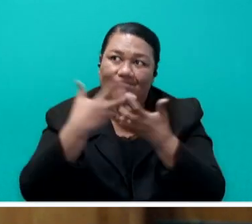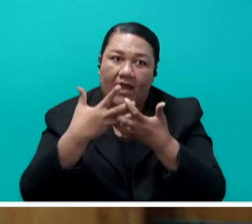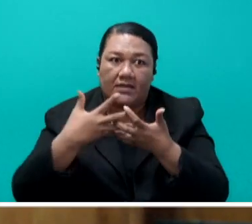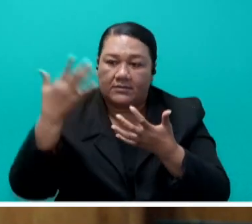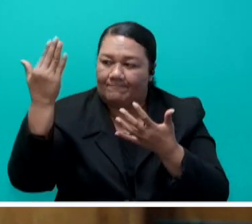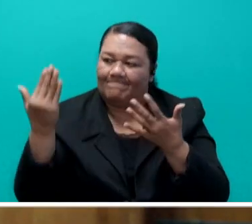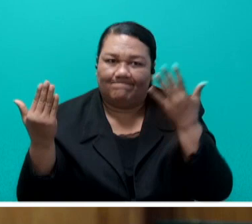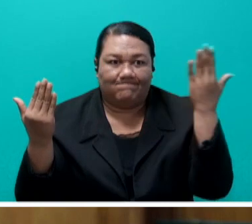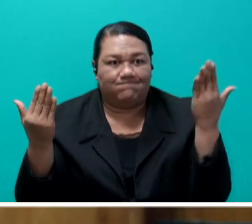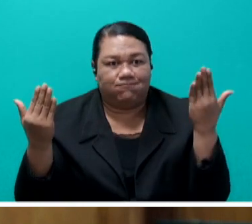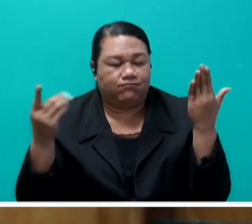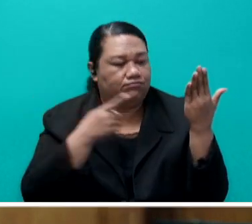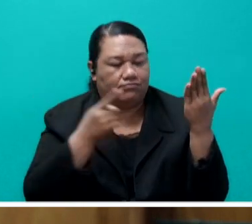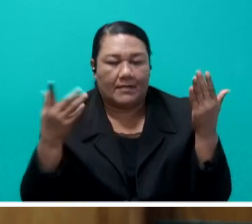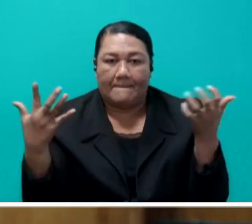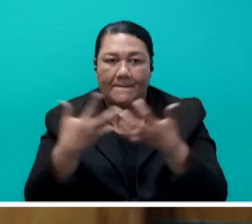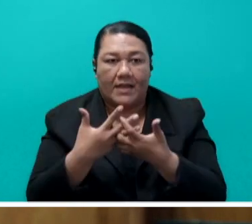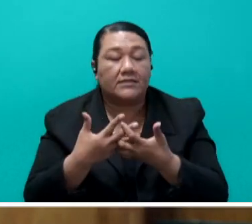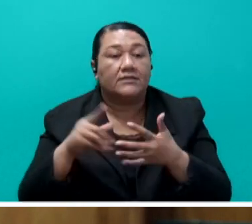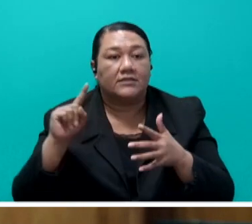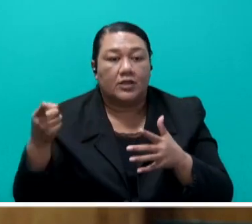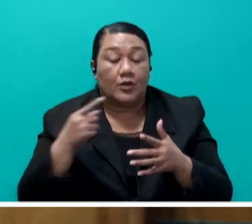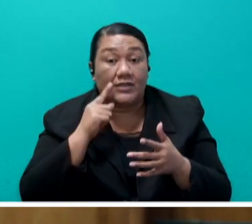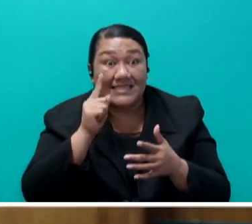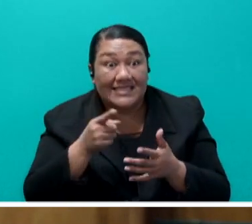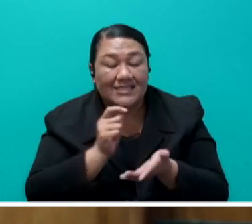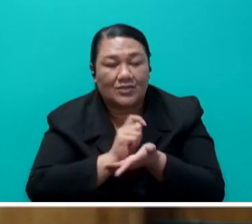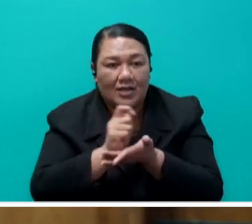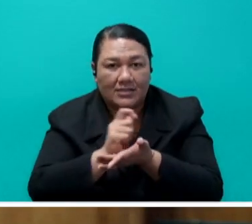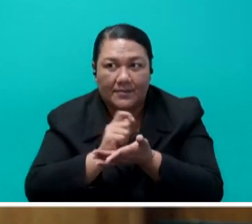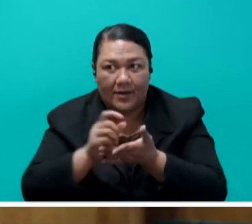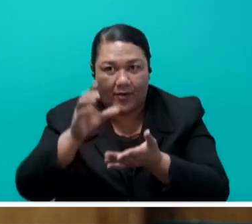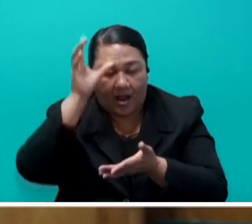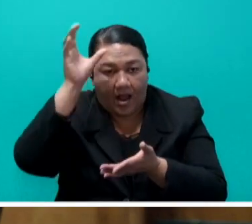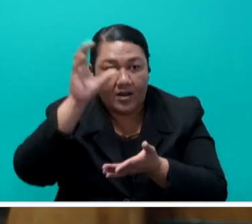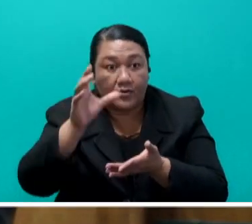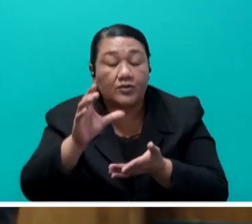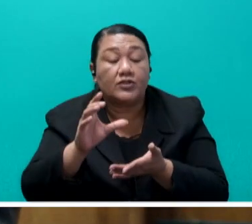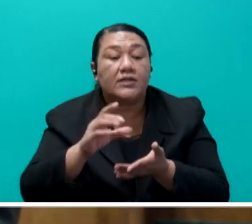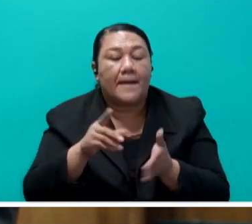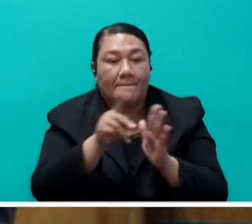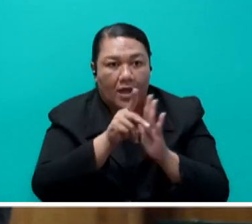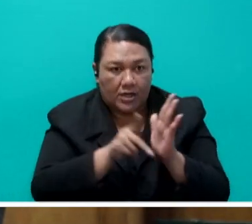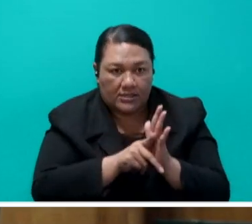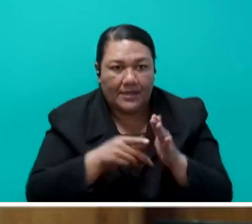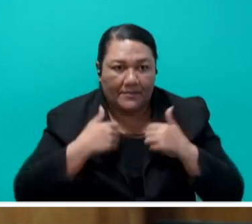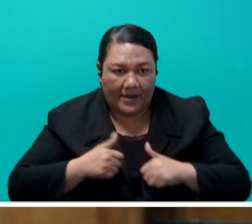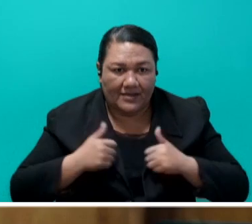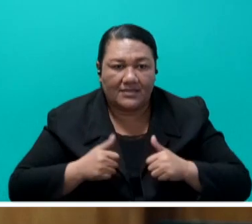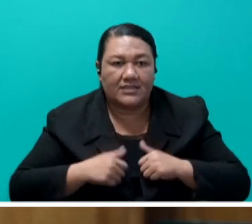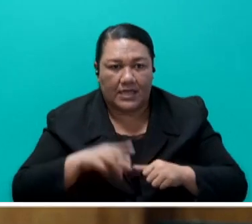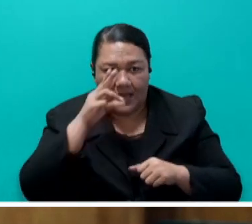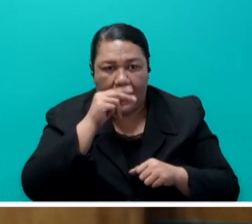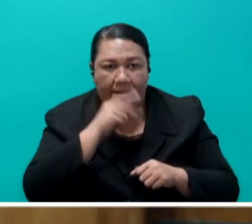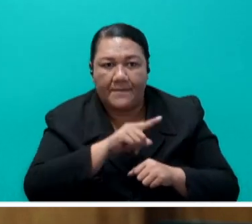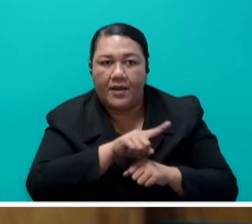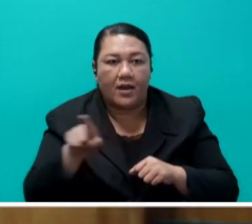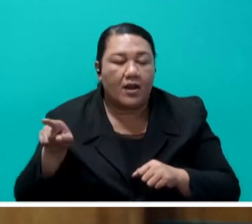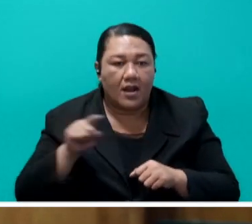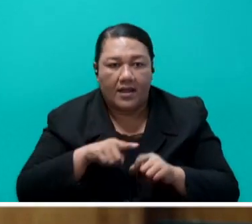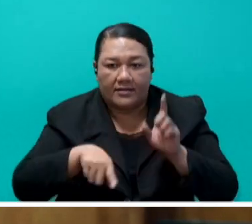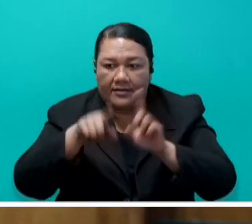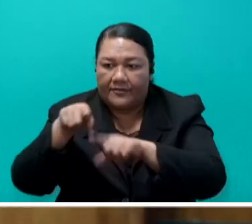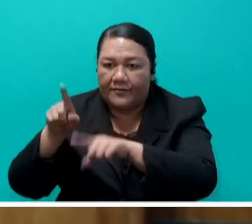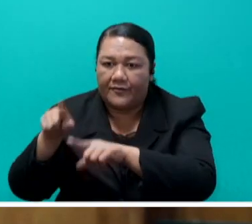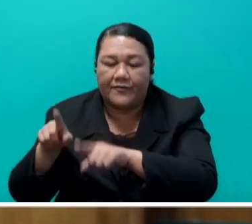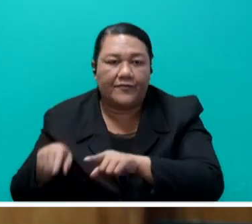to enhance transparency and understanding of countries' trade policies and practices and enable multilateral